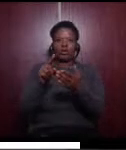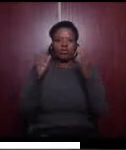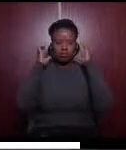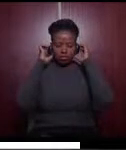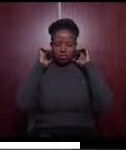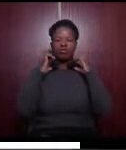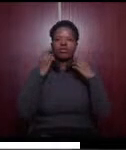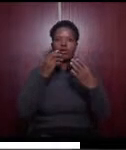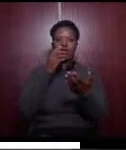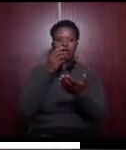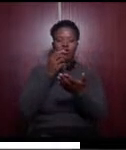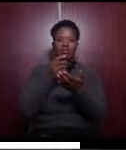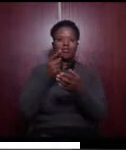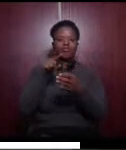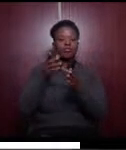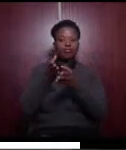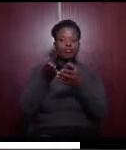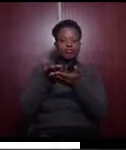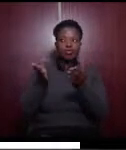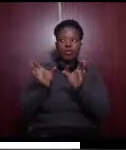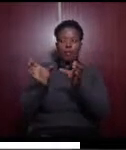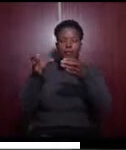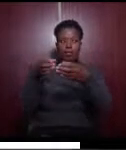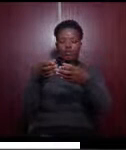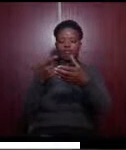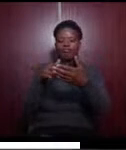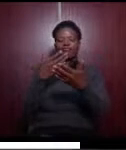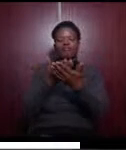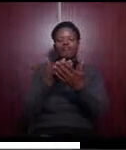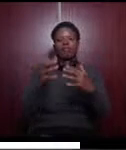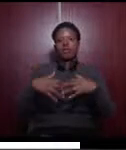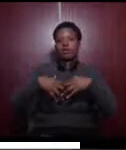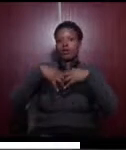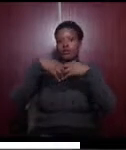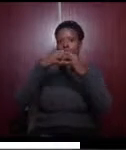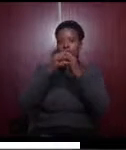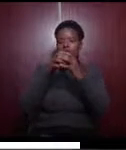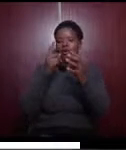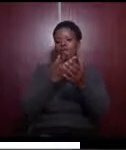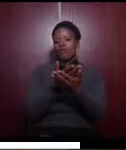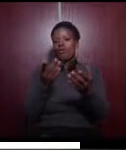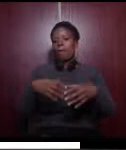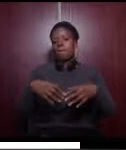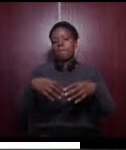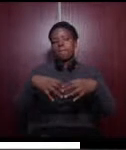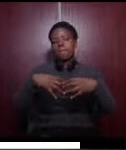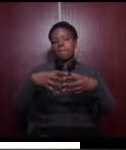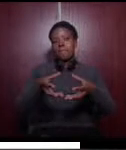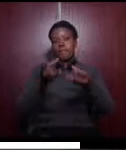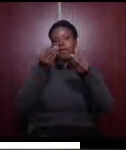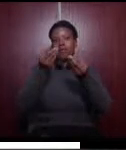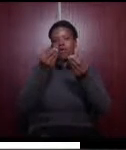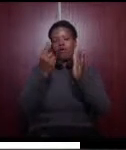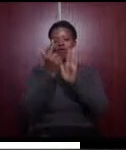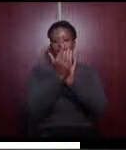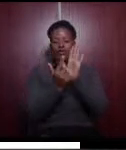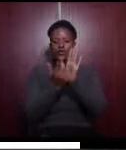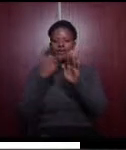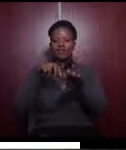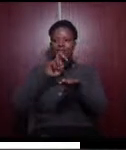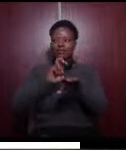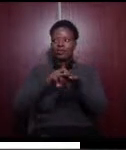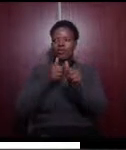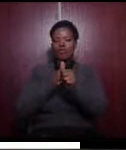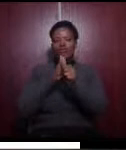that the board is established in terms of this founding legislation and must act in accordance with the